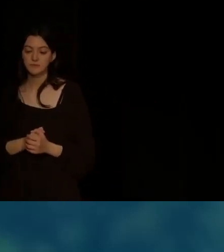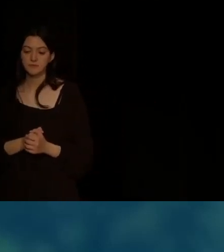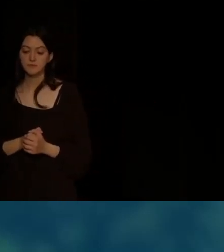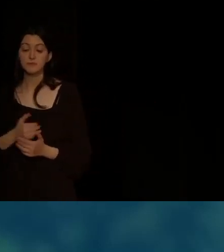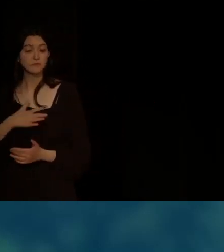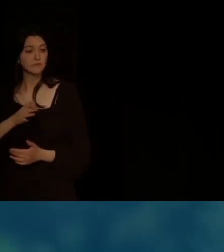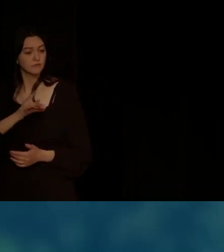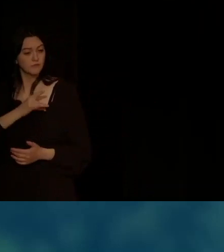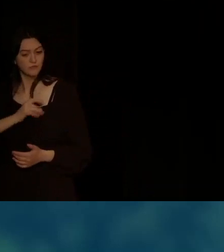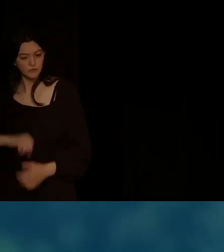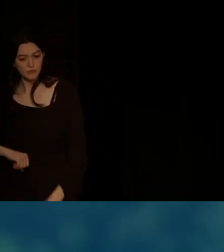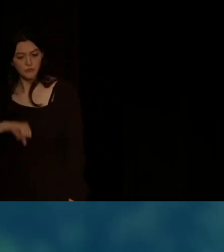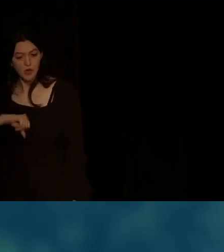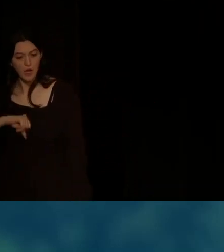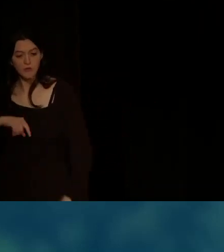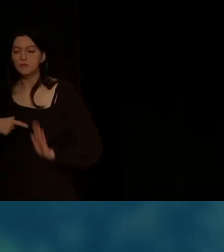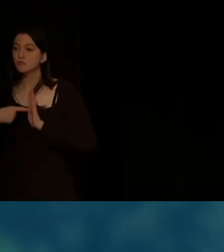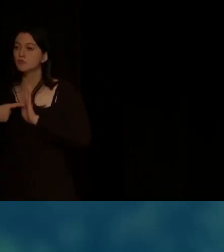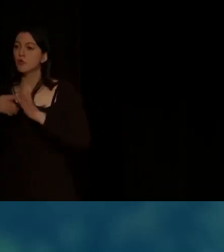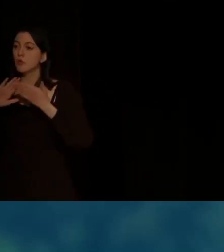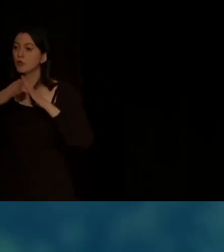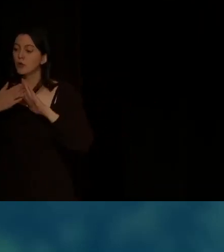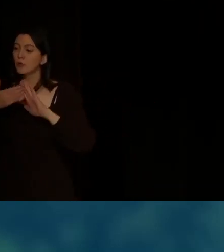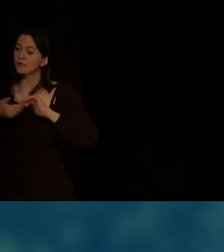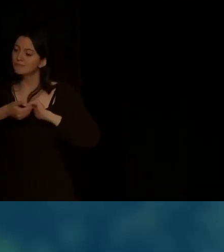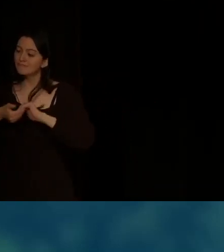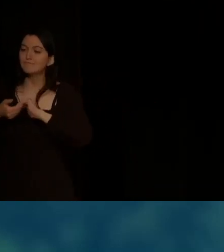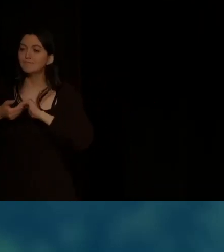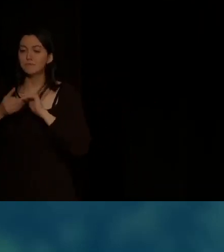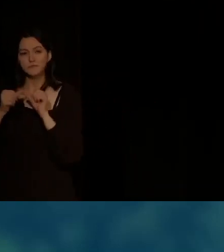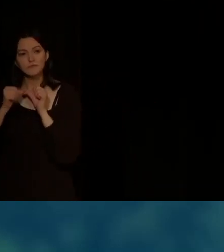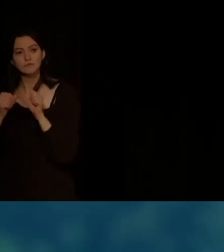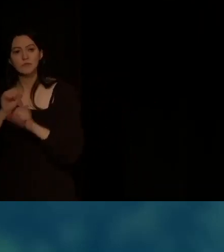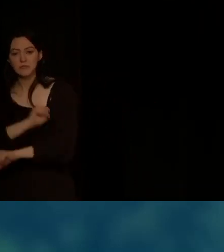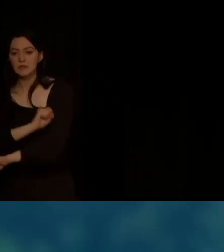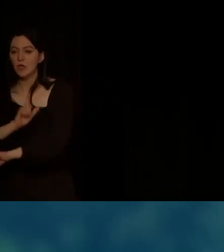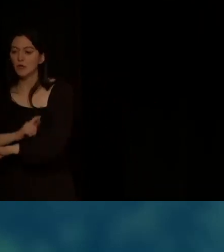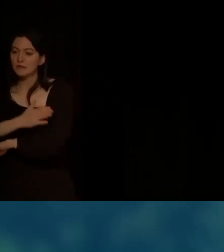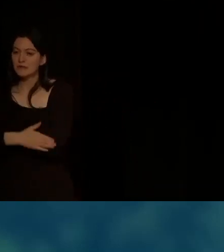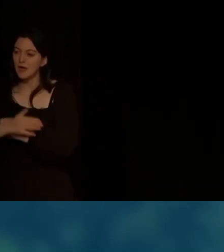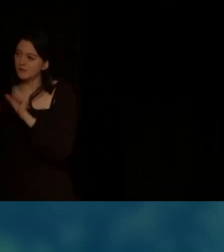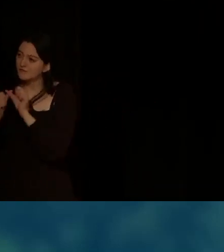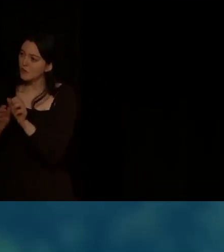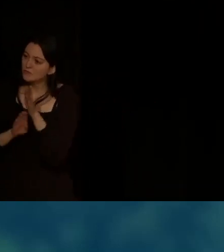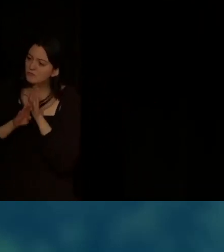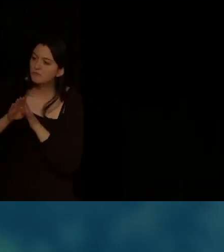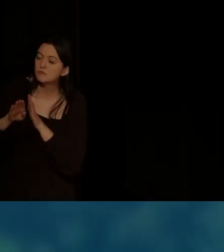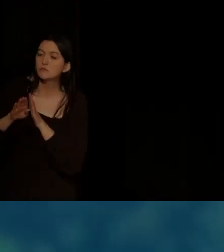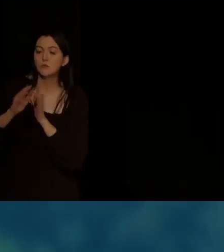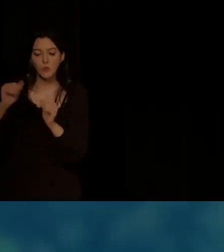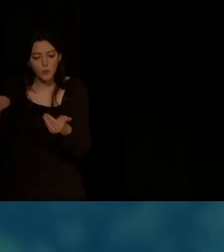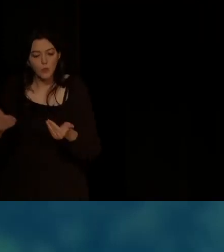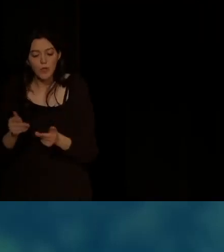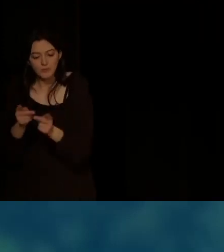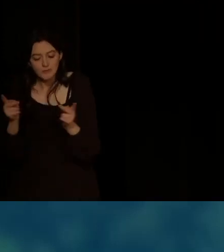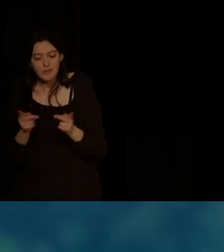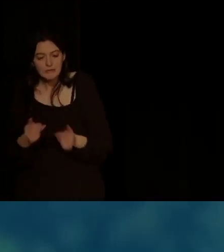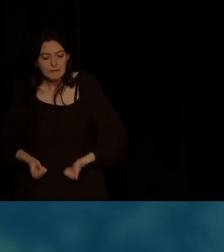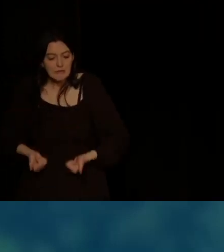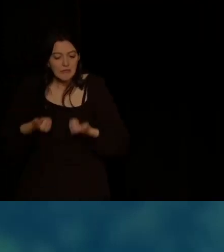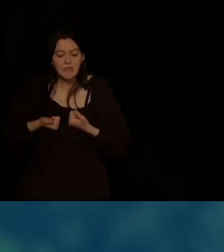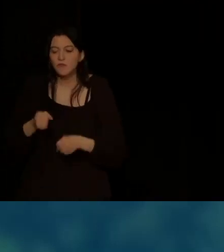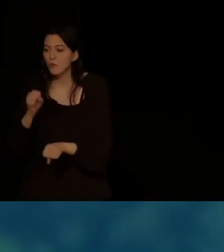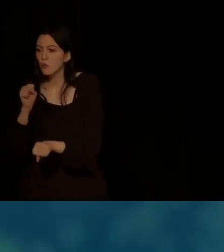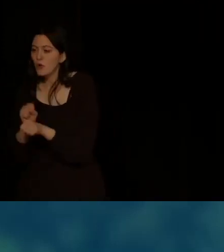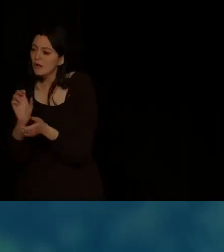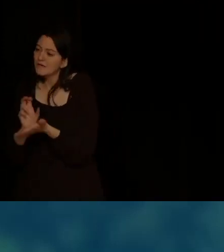Wear it with pride. Show the community that we're unified in moving St. Louis County forward, that we're a welcoming place to live, to work, to invest